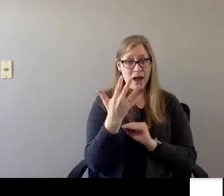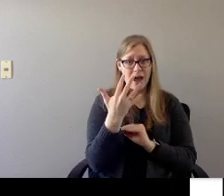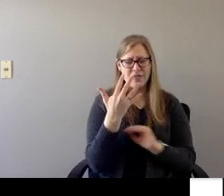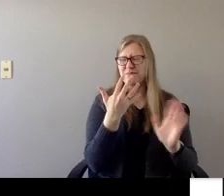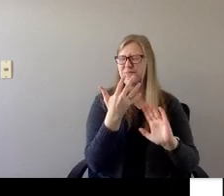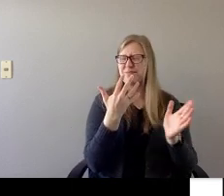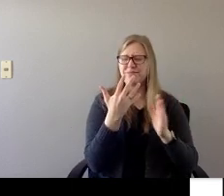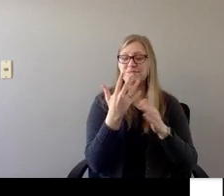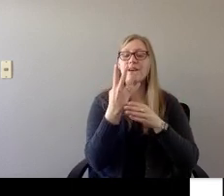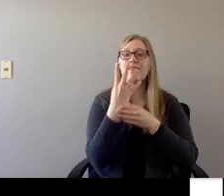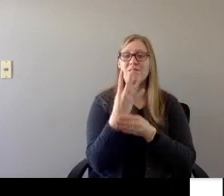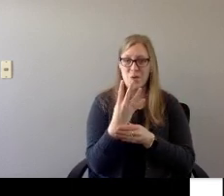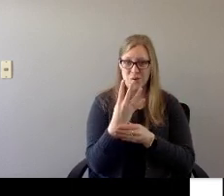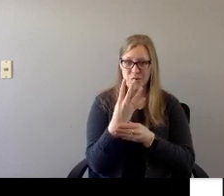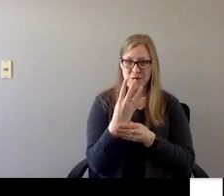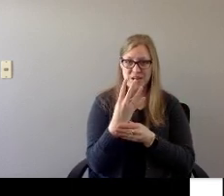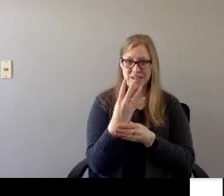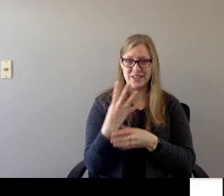4.